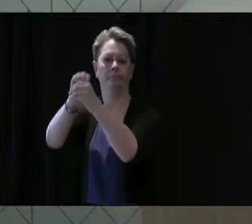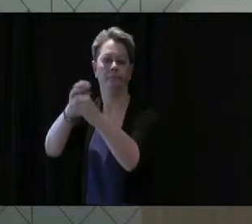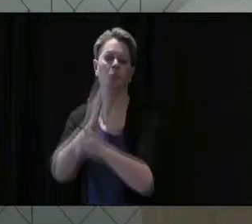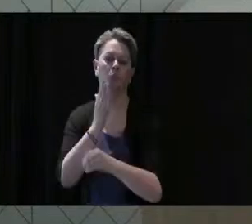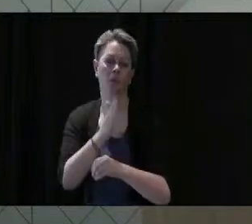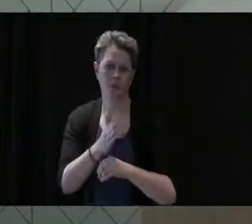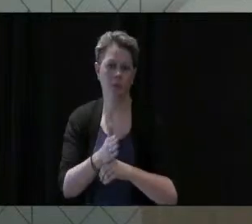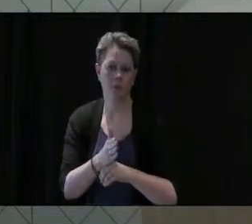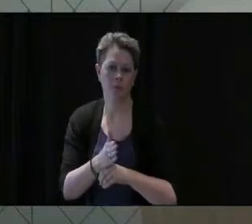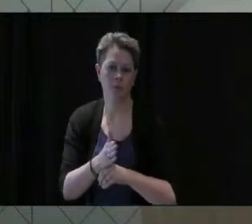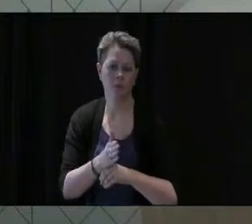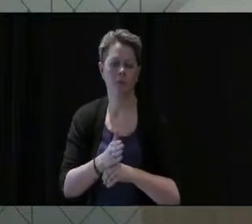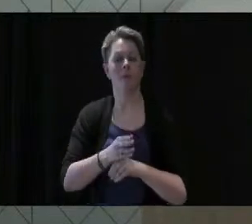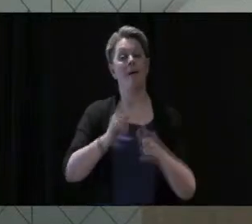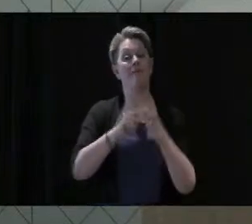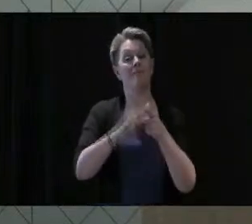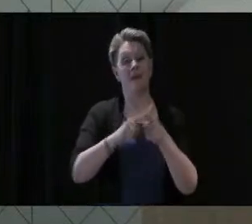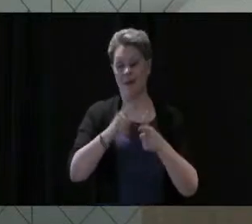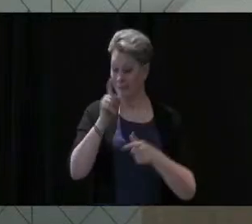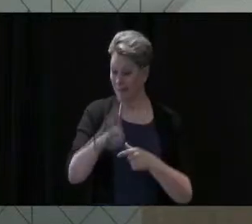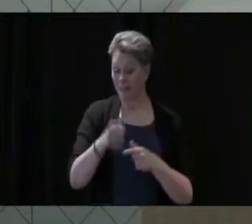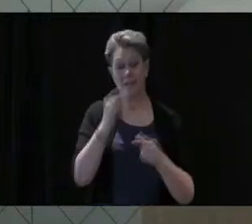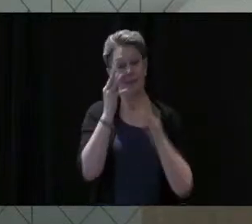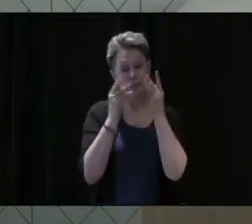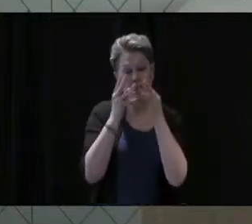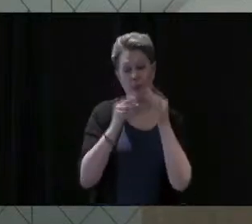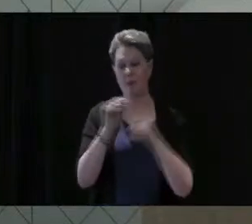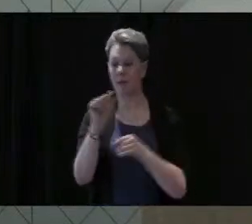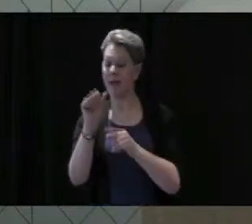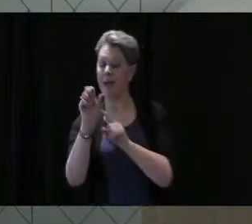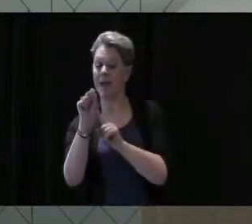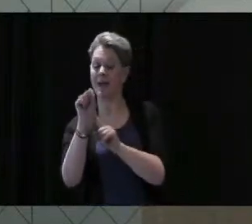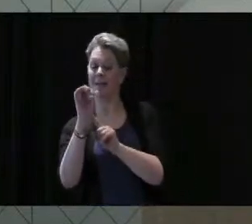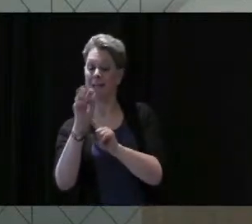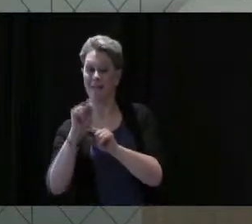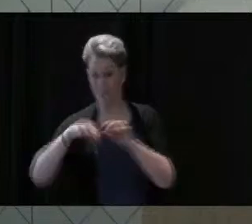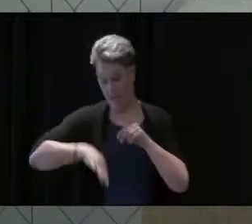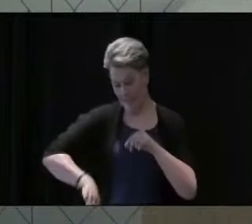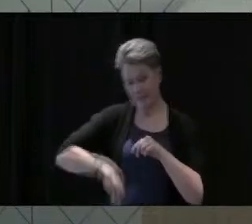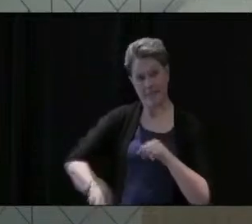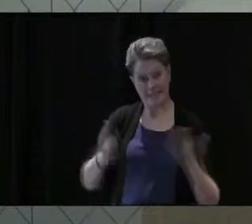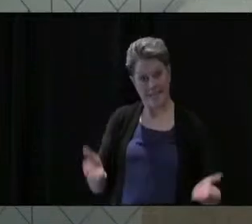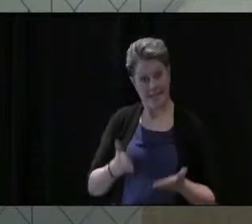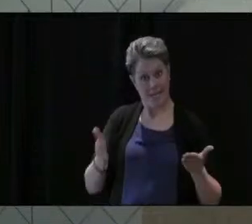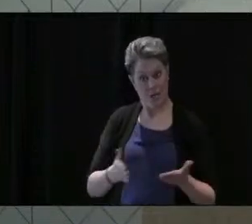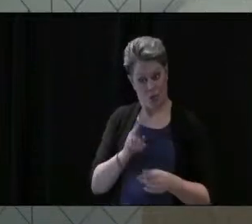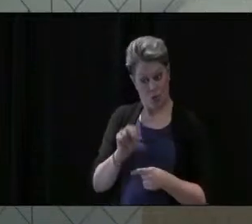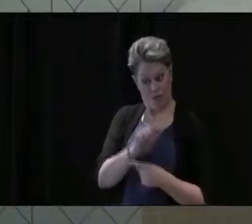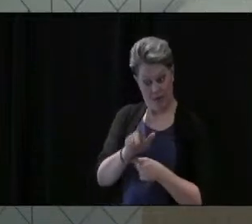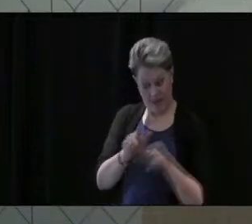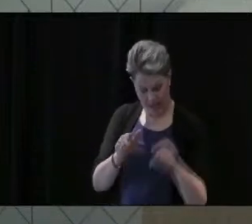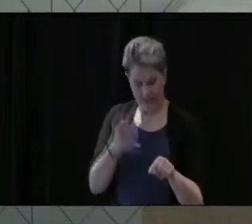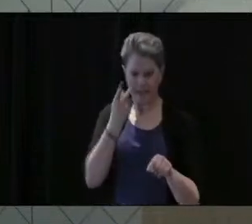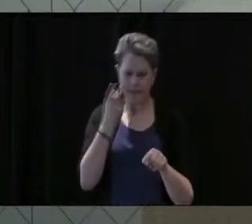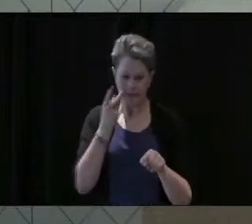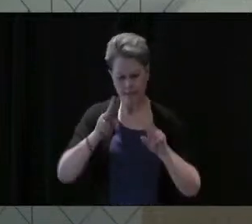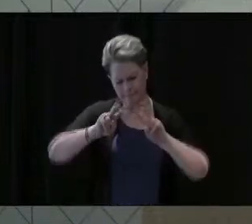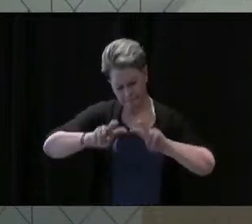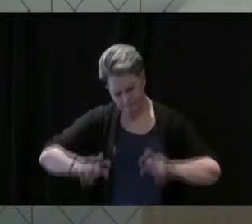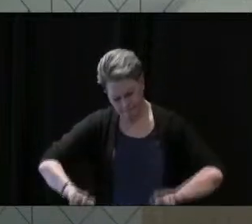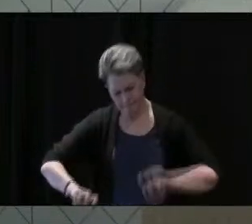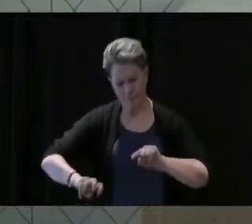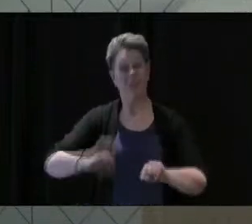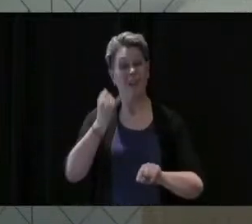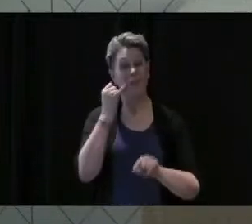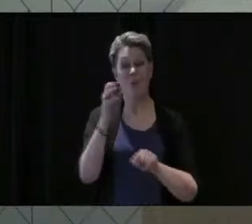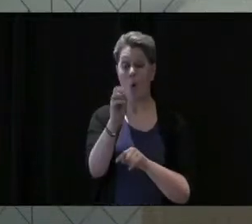start reprofiling the asset base that we have. Just because we owned something 30 years ago or 35 years ago